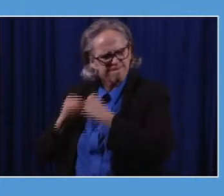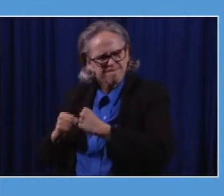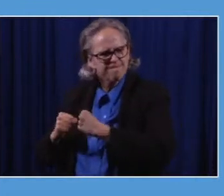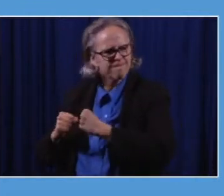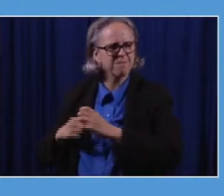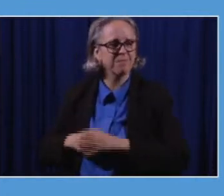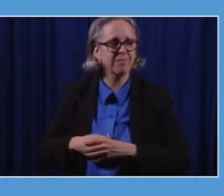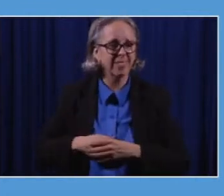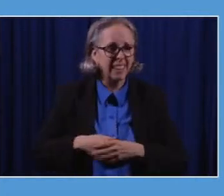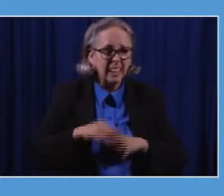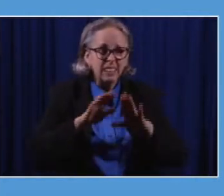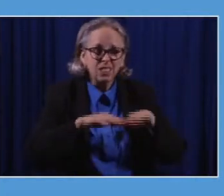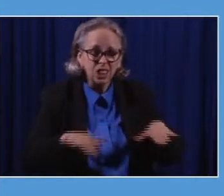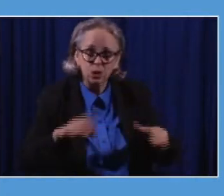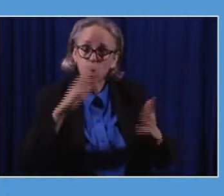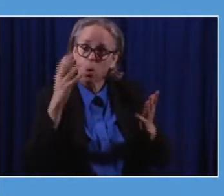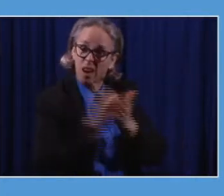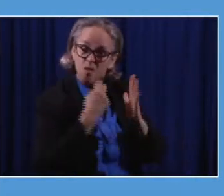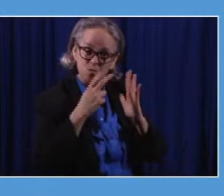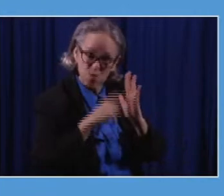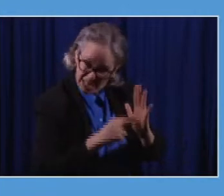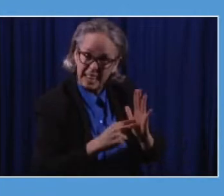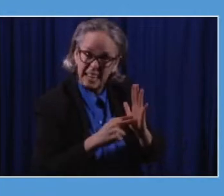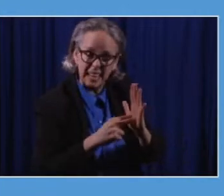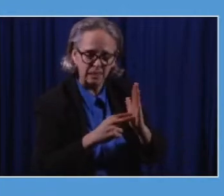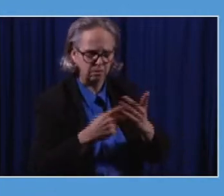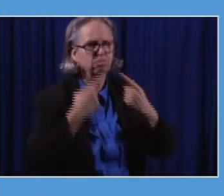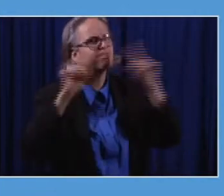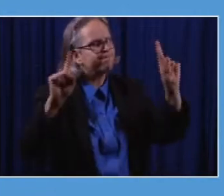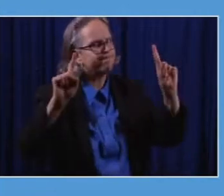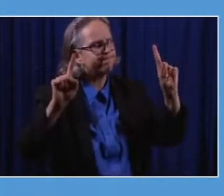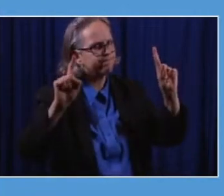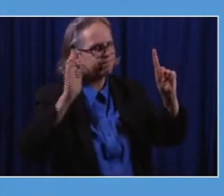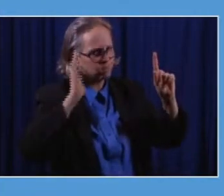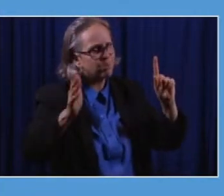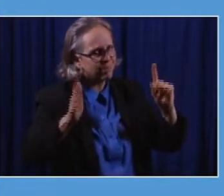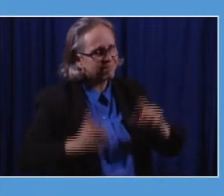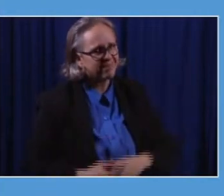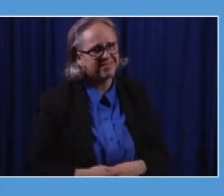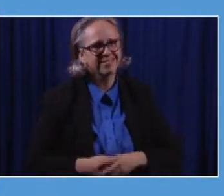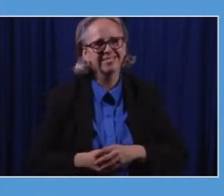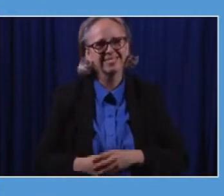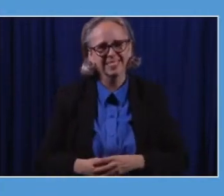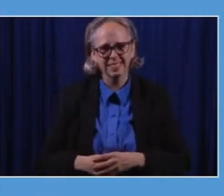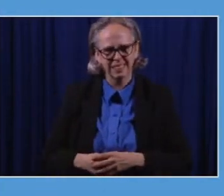succeed. Success is what we're bringing. Reading is